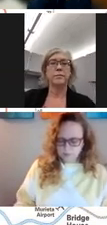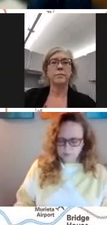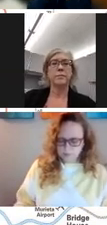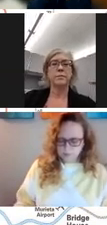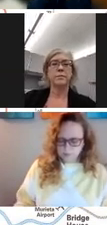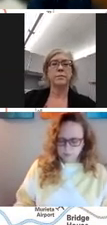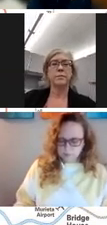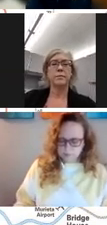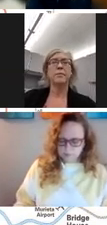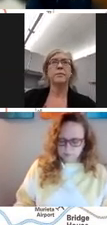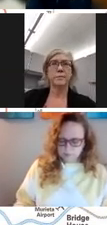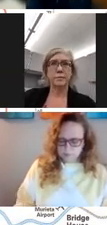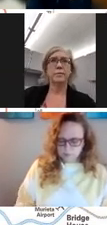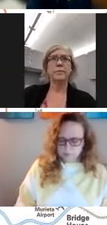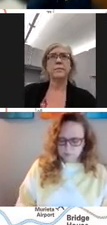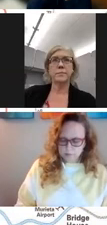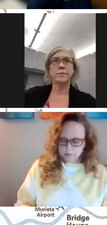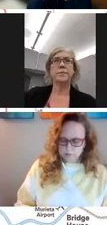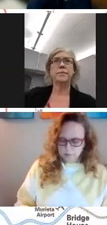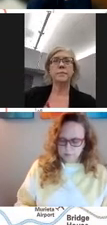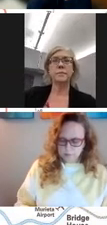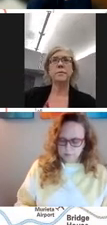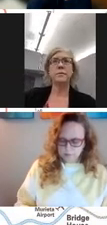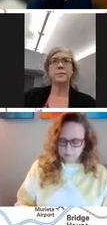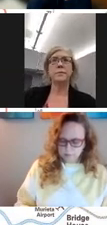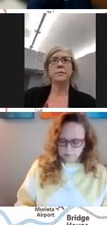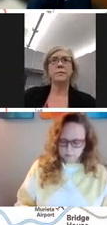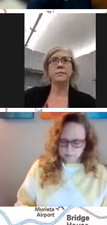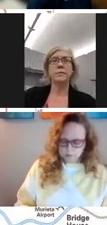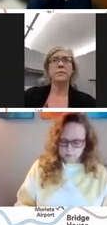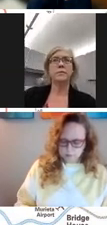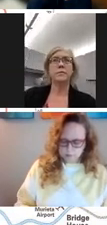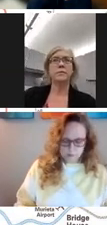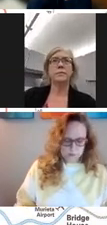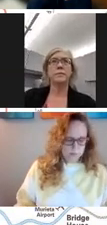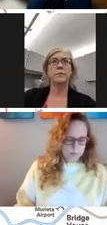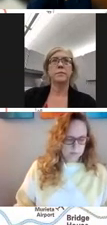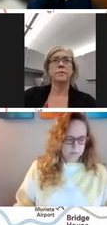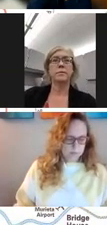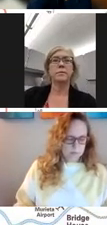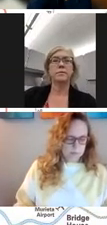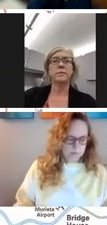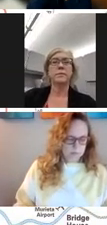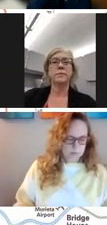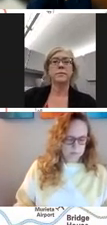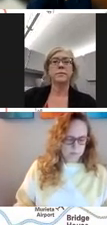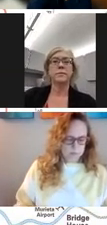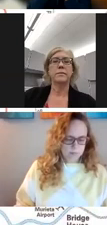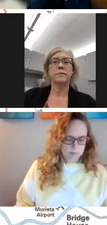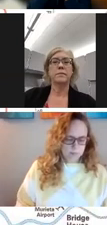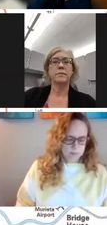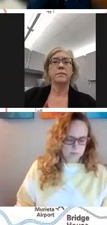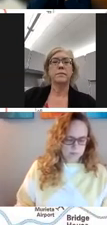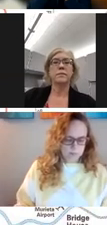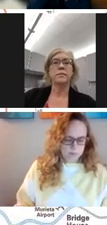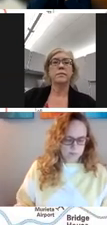consideration, where they're in education training, you know, 5 days a week, and you're not taking that into consideration, you're just setting that individual up